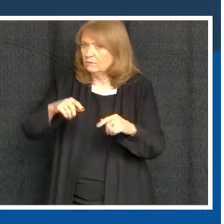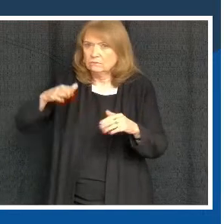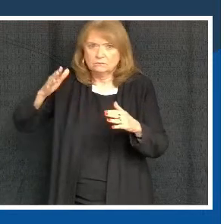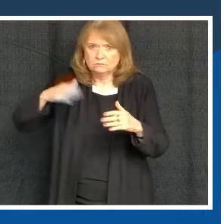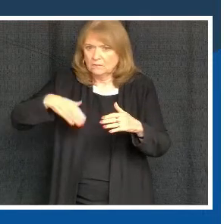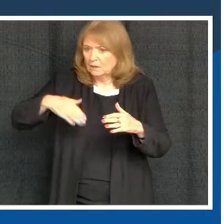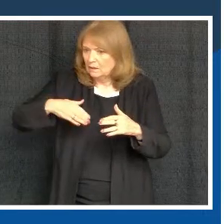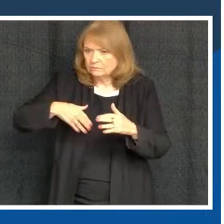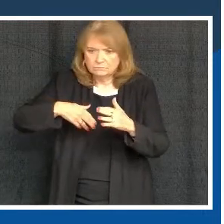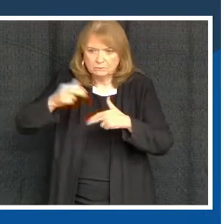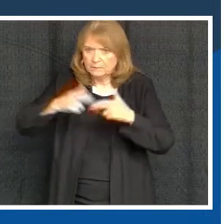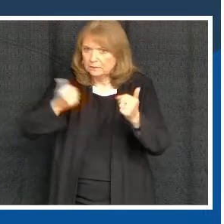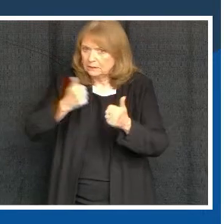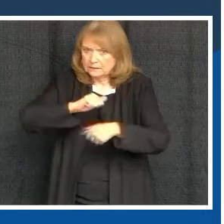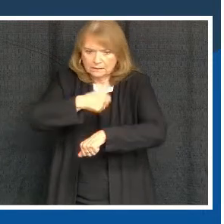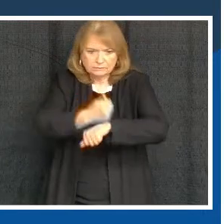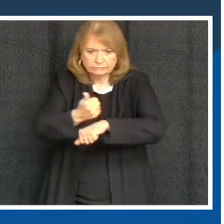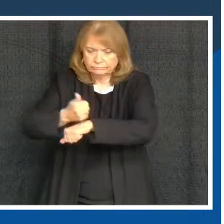roadway already.